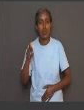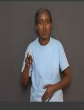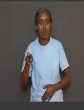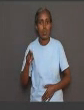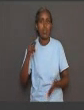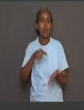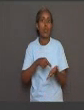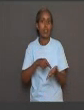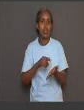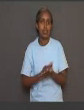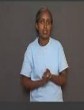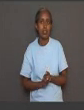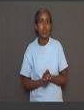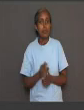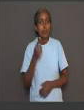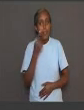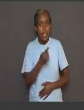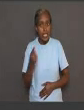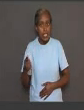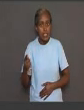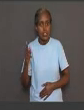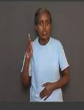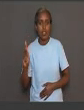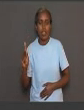a point, HK.